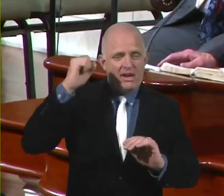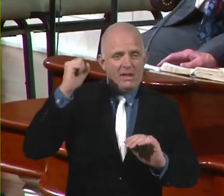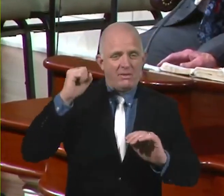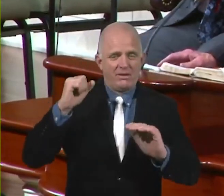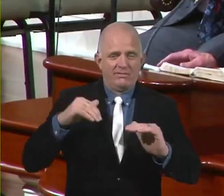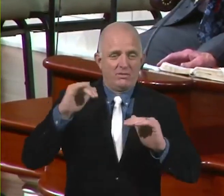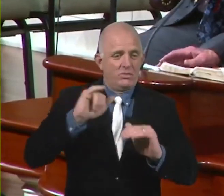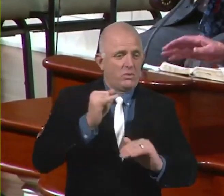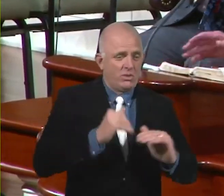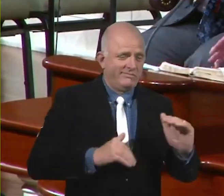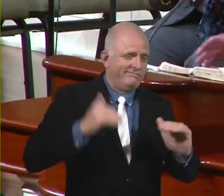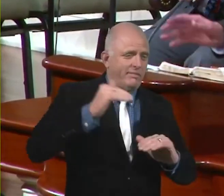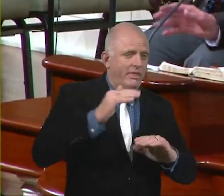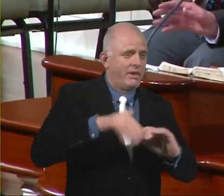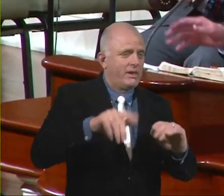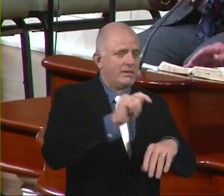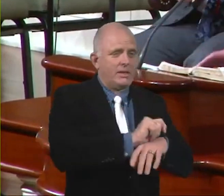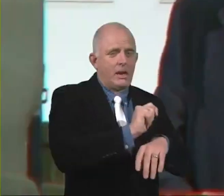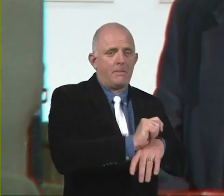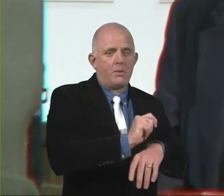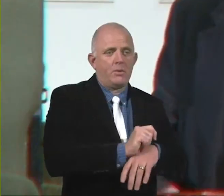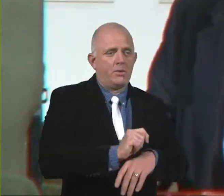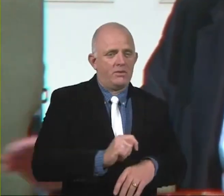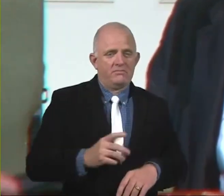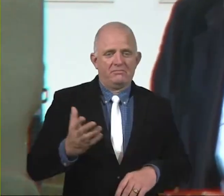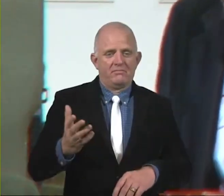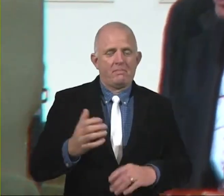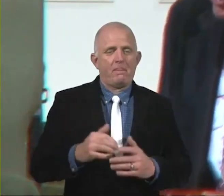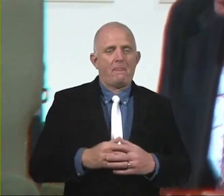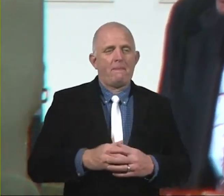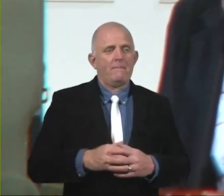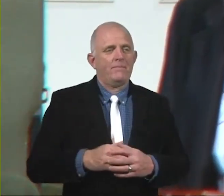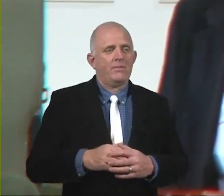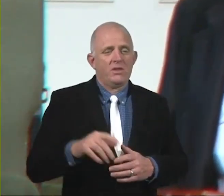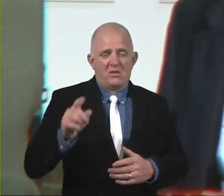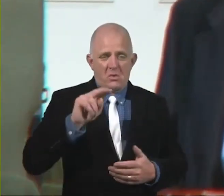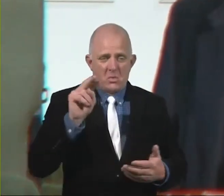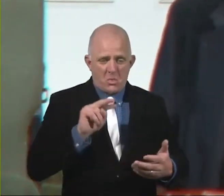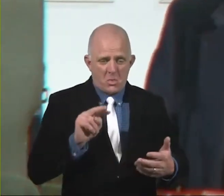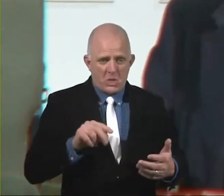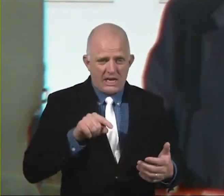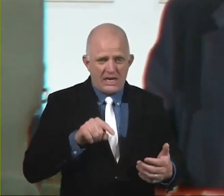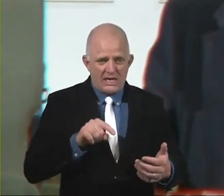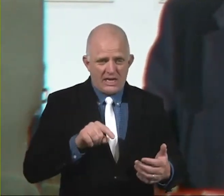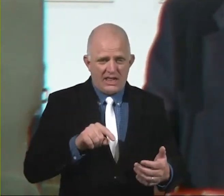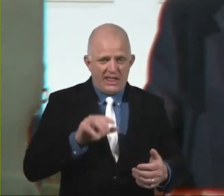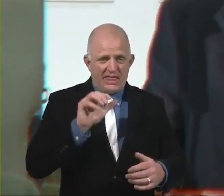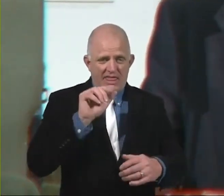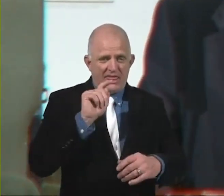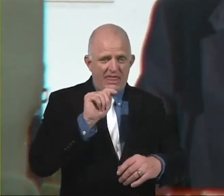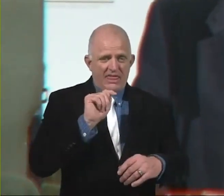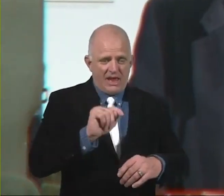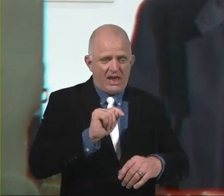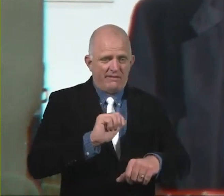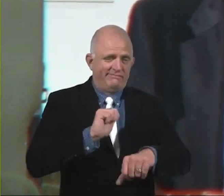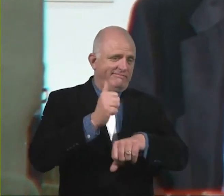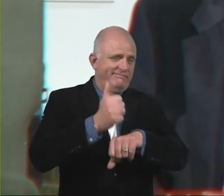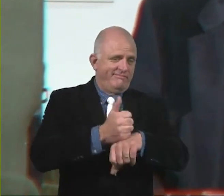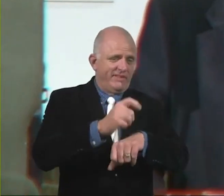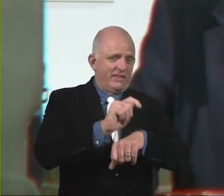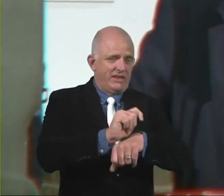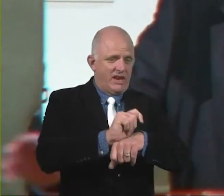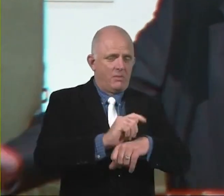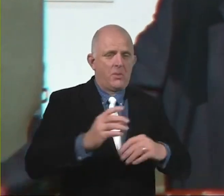we see him here. And if Solomon, yeah, boy, I don't know, read the dedication of the temple. Sometime it ought to bless your soul. It ought to thrill your